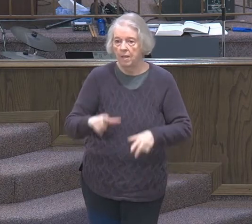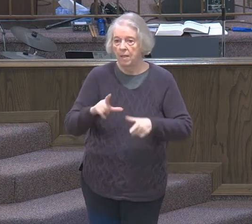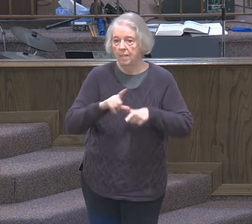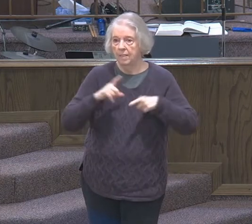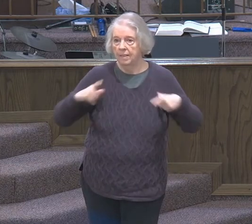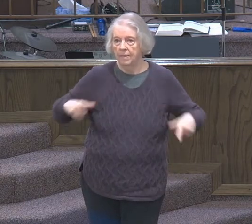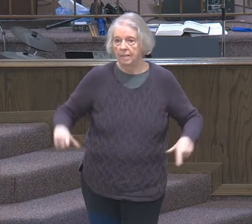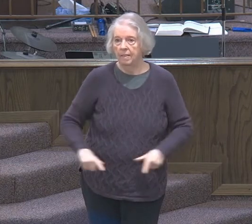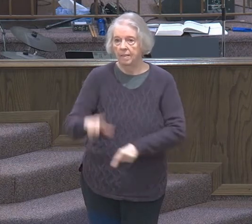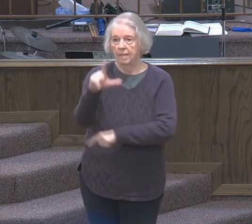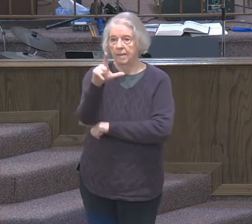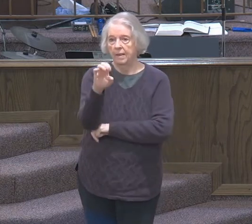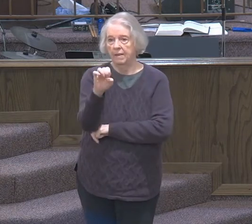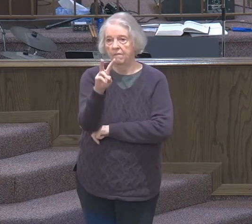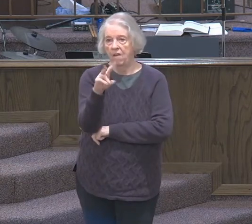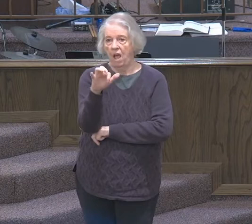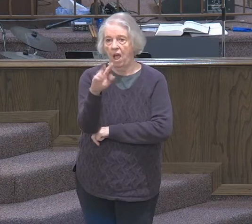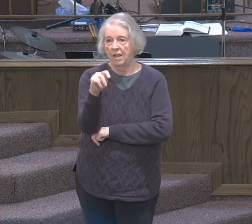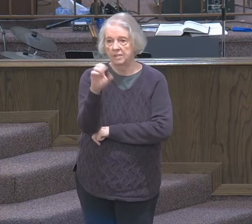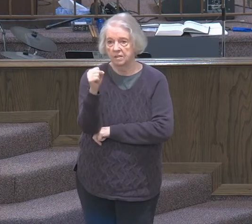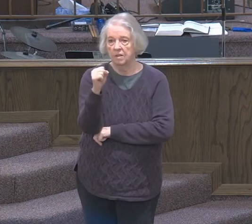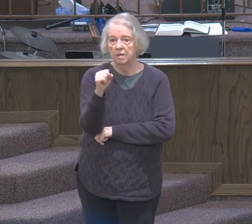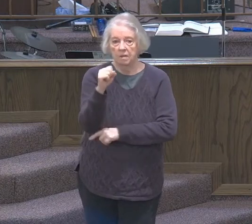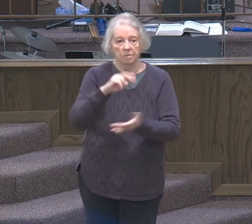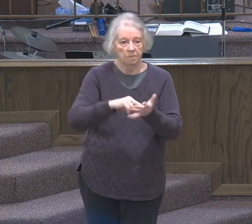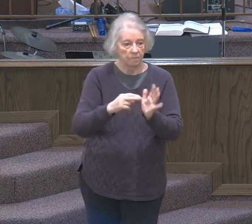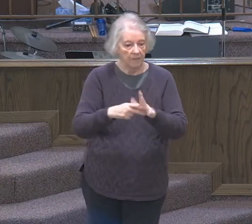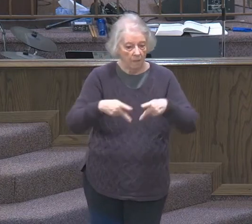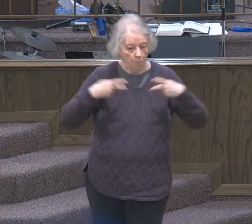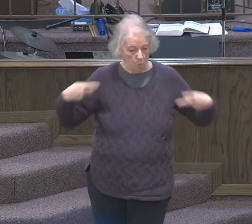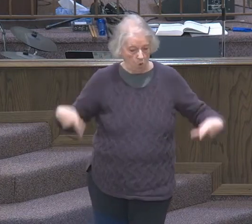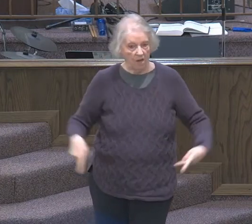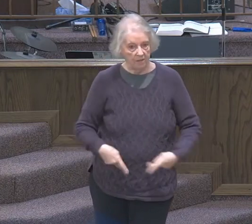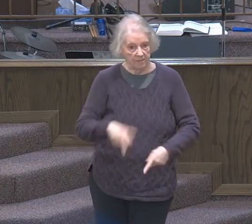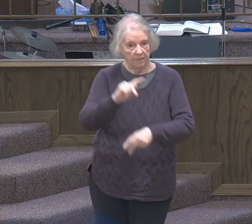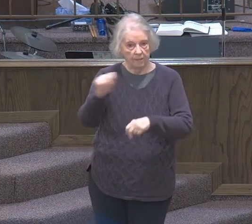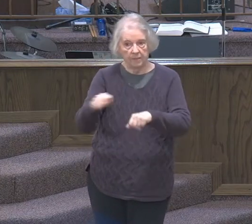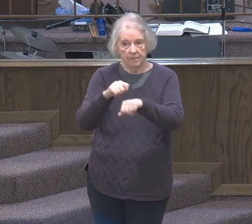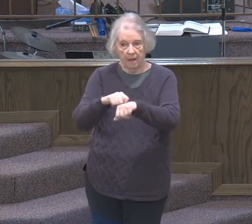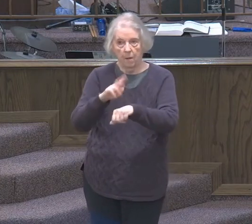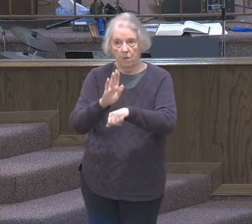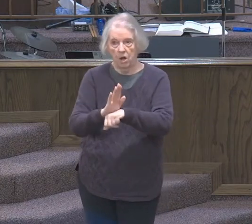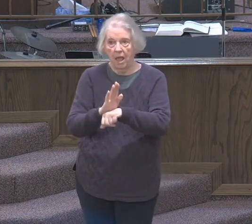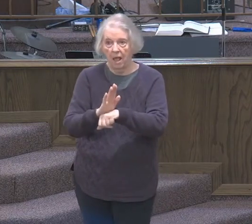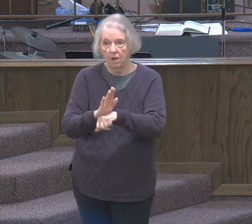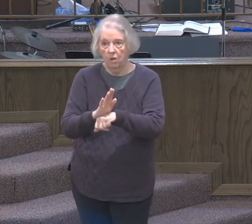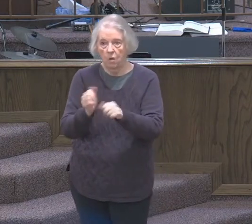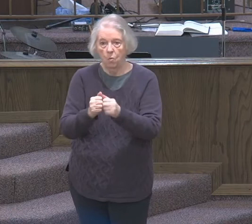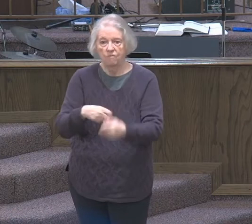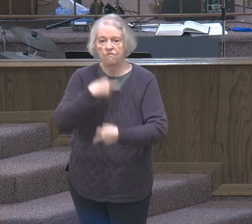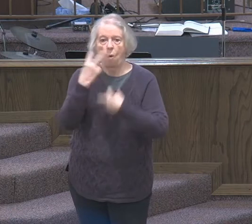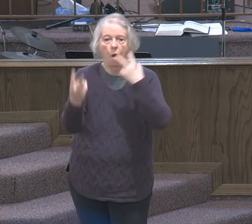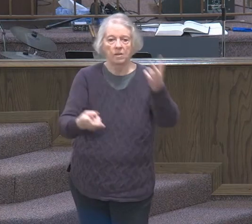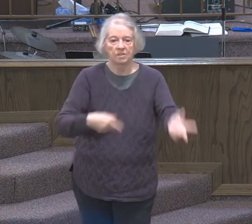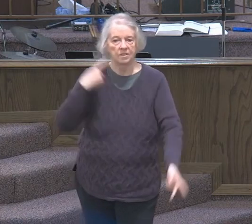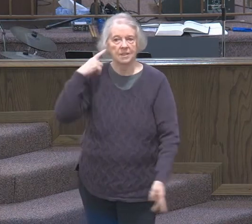Kohathites and of the children of the Korahites stood up to praise the Lord God of Israel with voices loud and